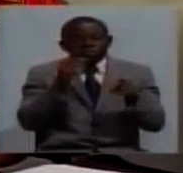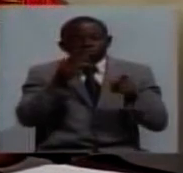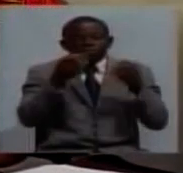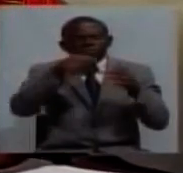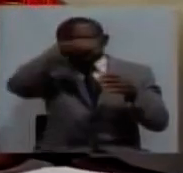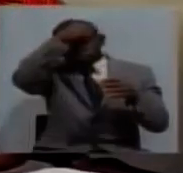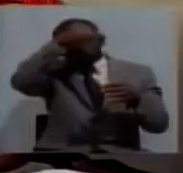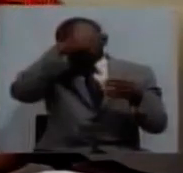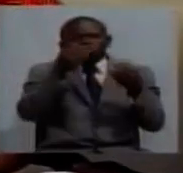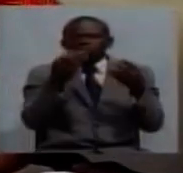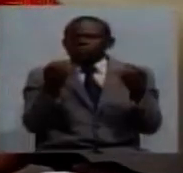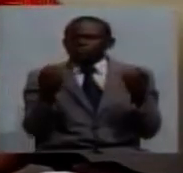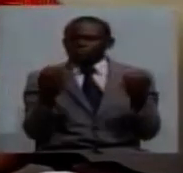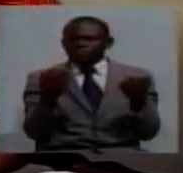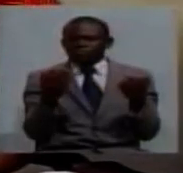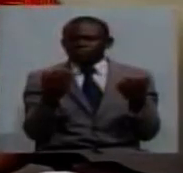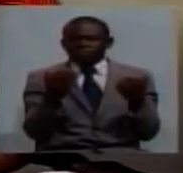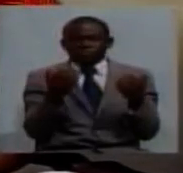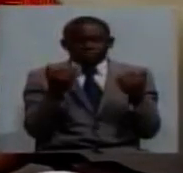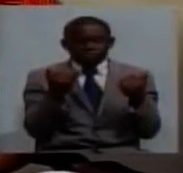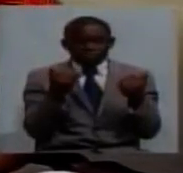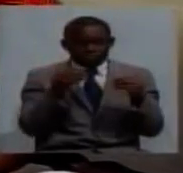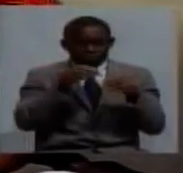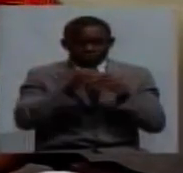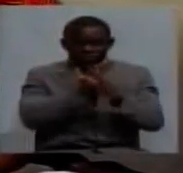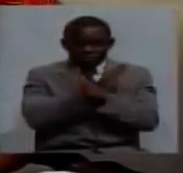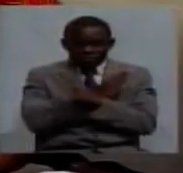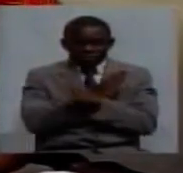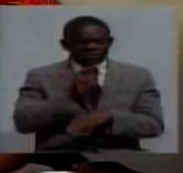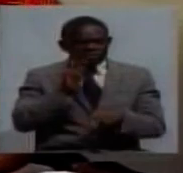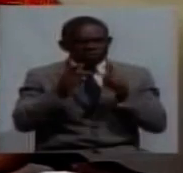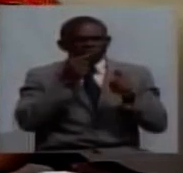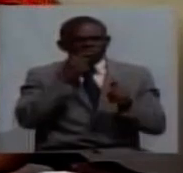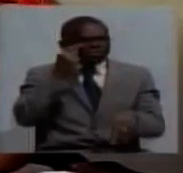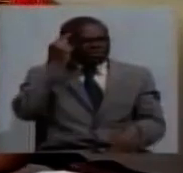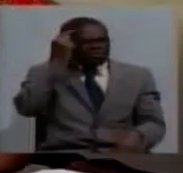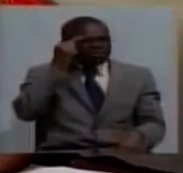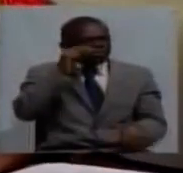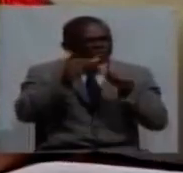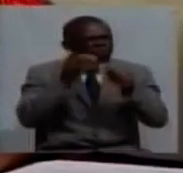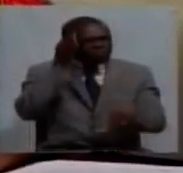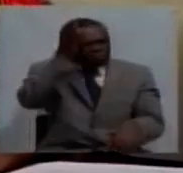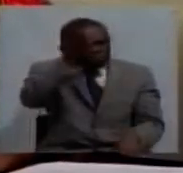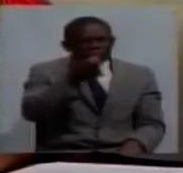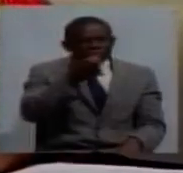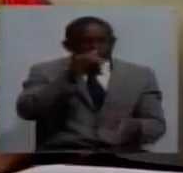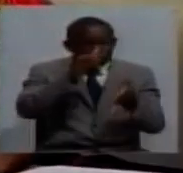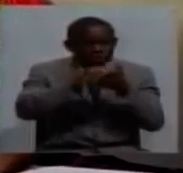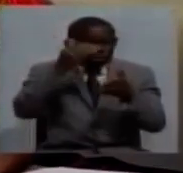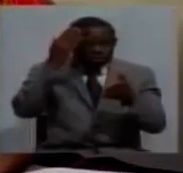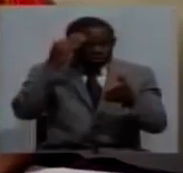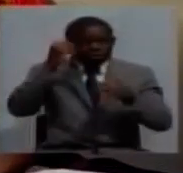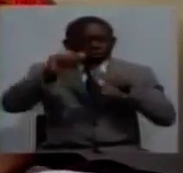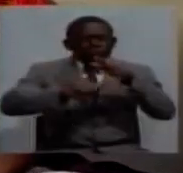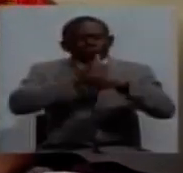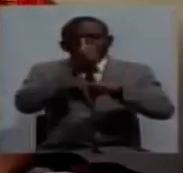history of the country, we should be futuristic looking. And I think that's why this ministry was created. I must be able to talk to my colleagues